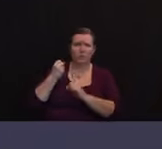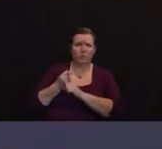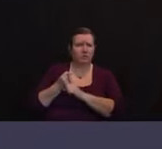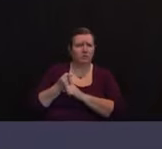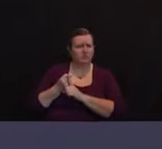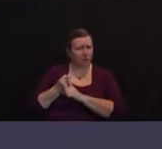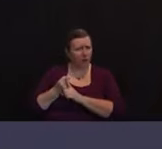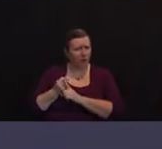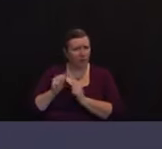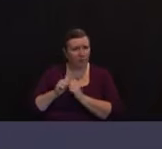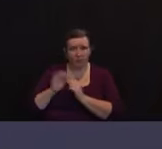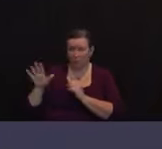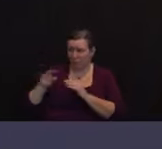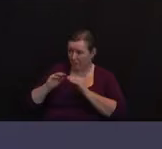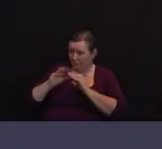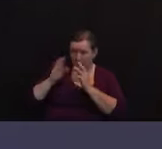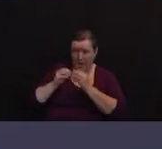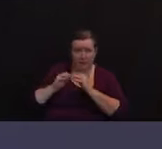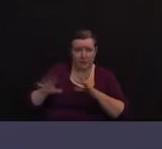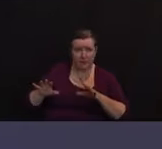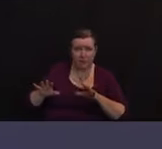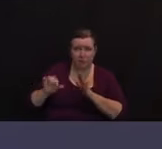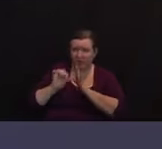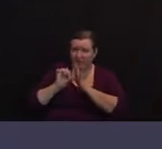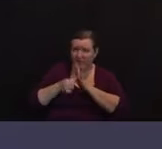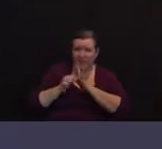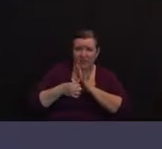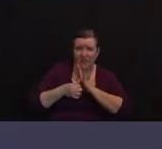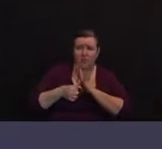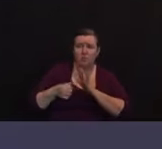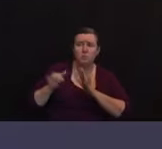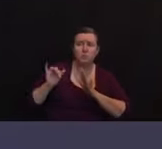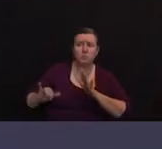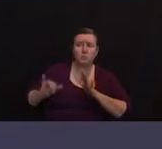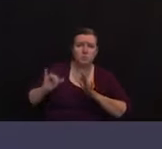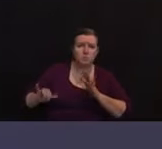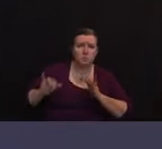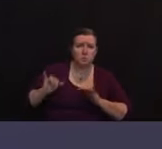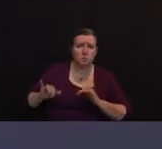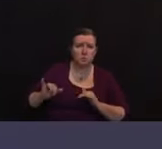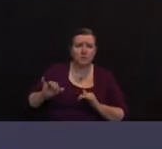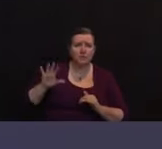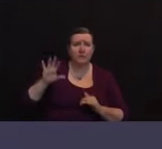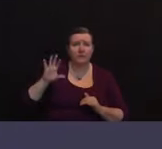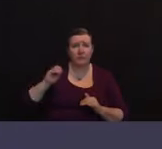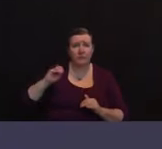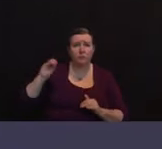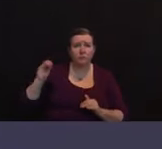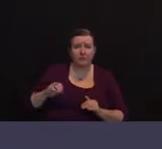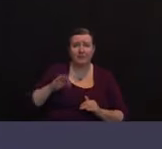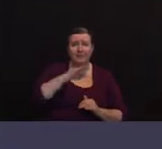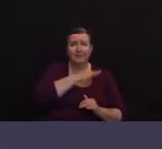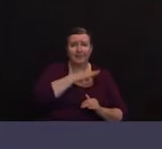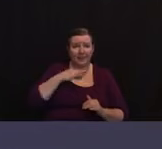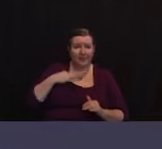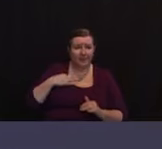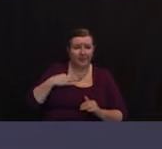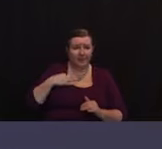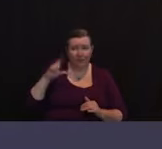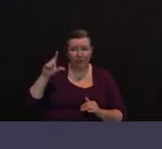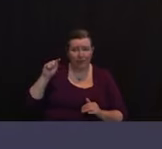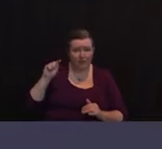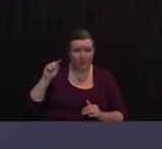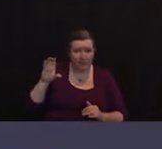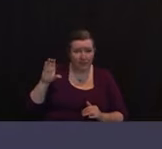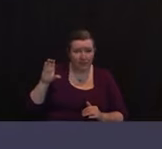blessing, triple underscore this, 50% of staff at long-term care getting vaccinated is unacceptable. Yes. And I know you agree